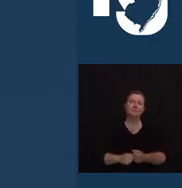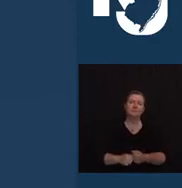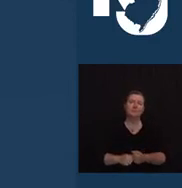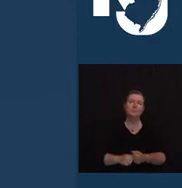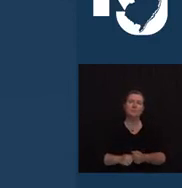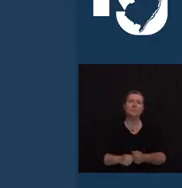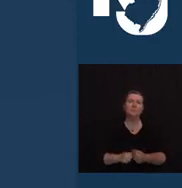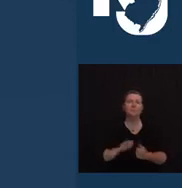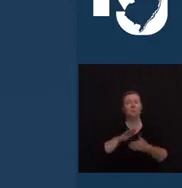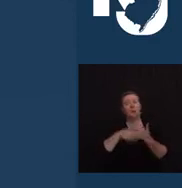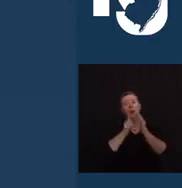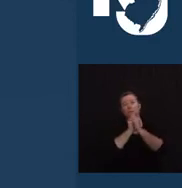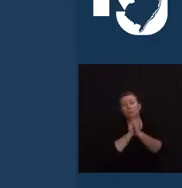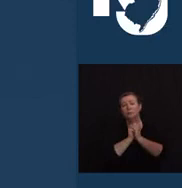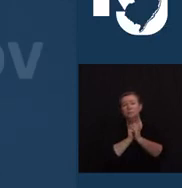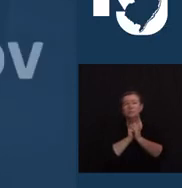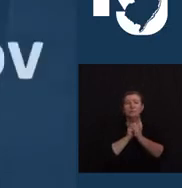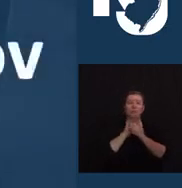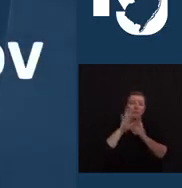Golden Dome.